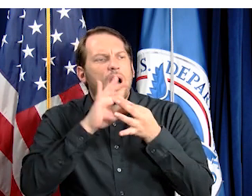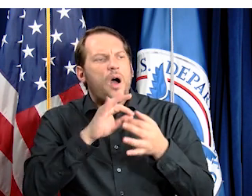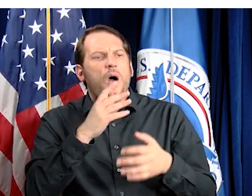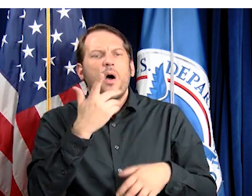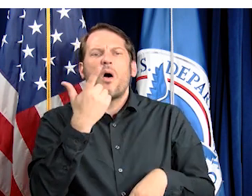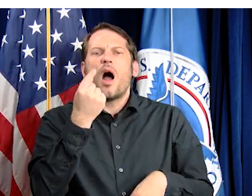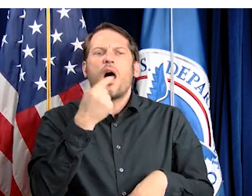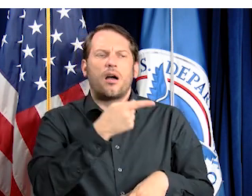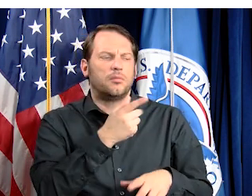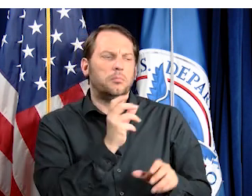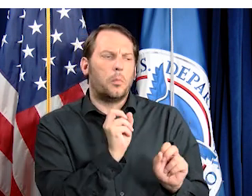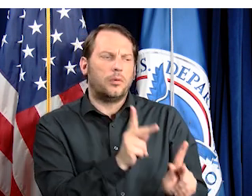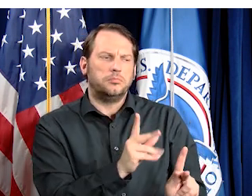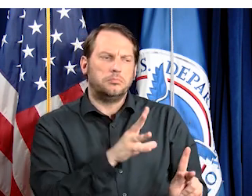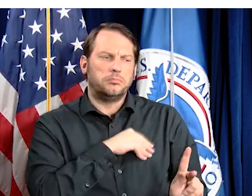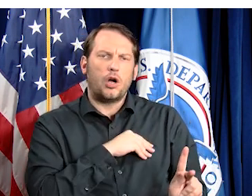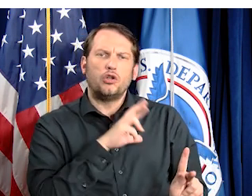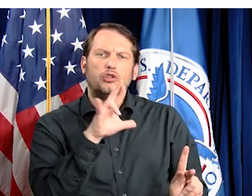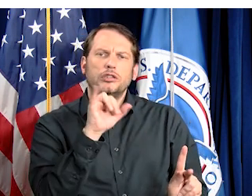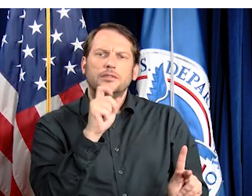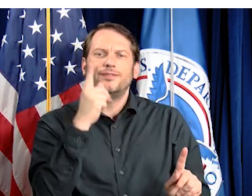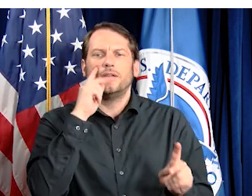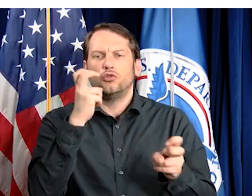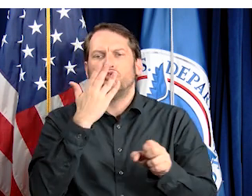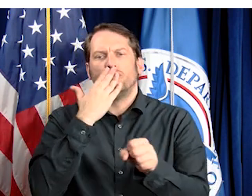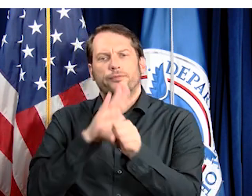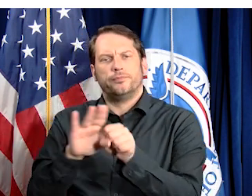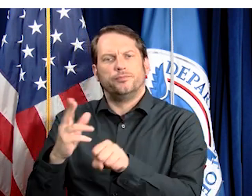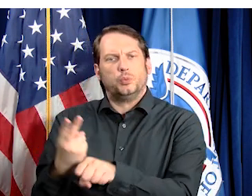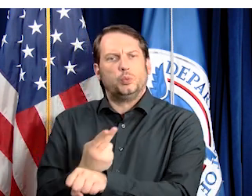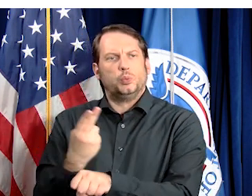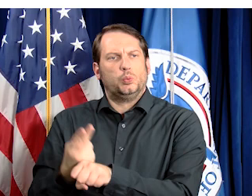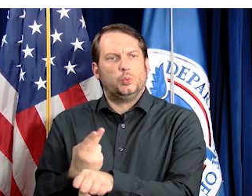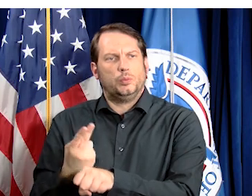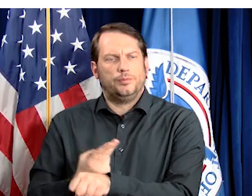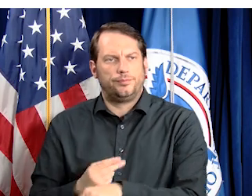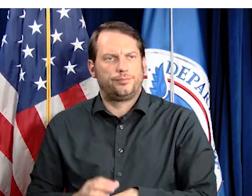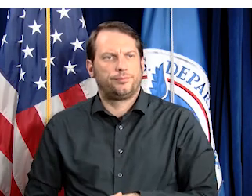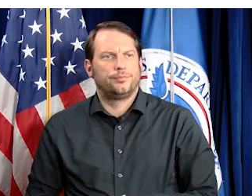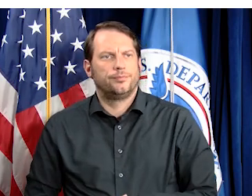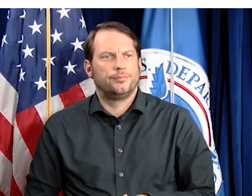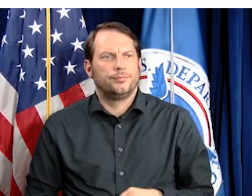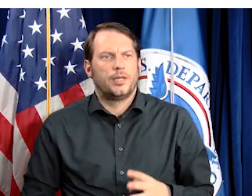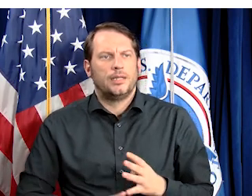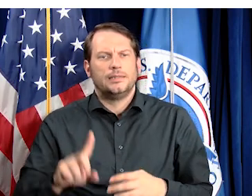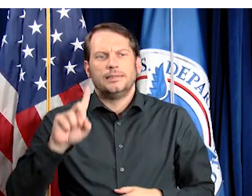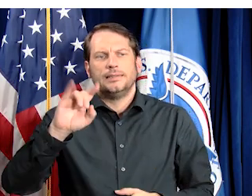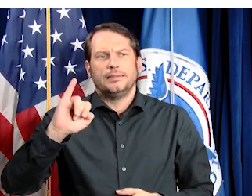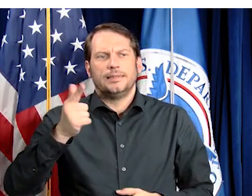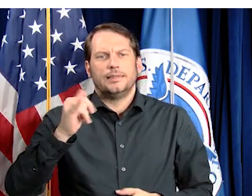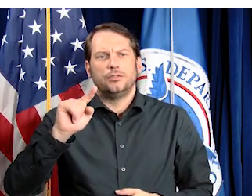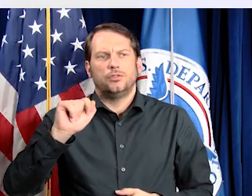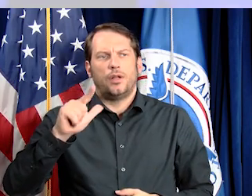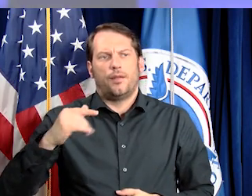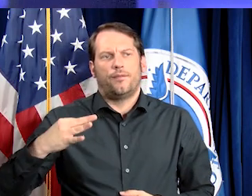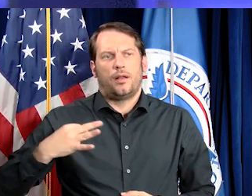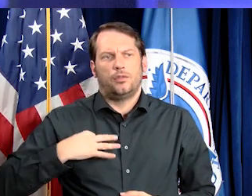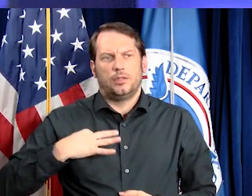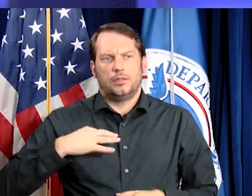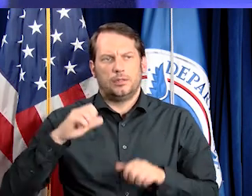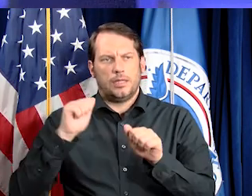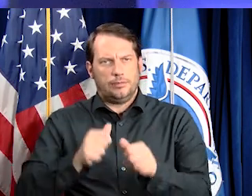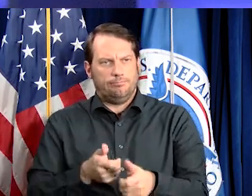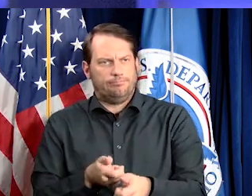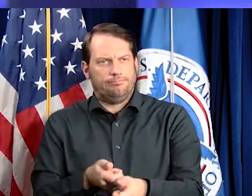accuracy. Also, digital volunteers curate information to create actionable intelligence by creating these maps. So we